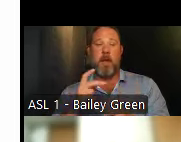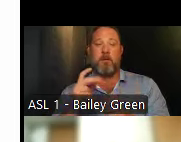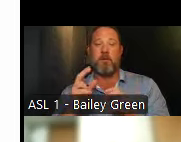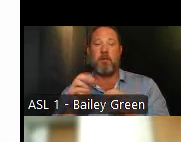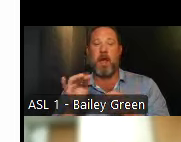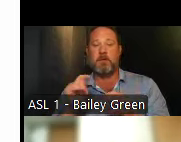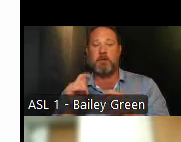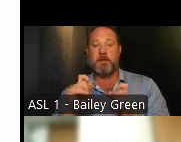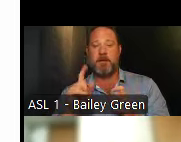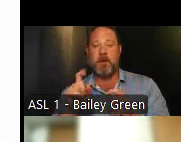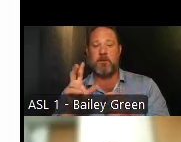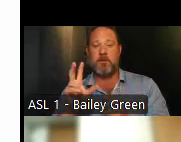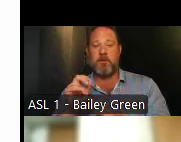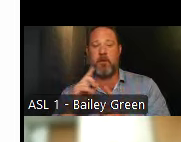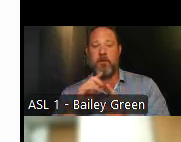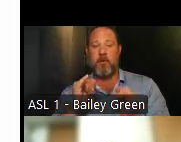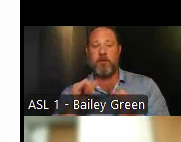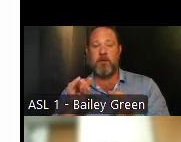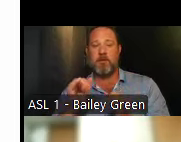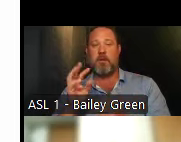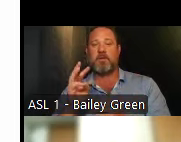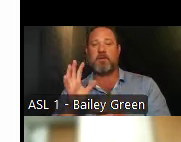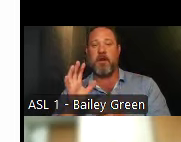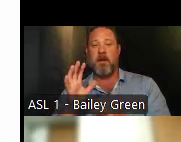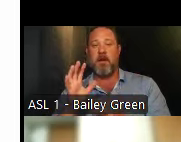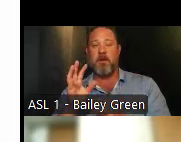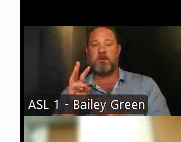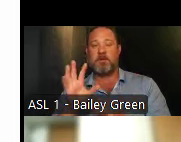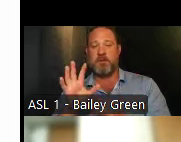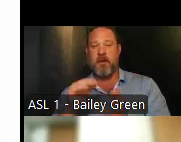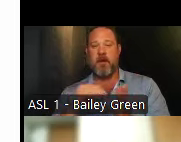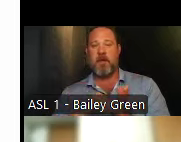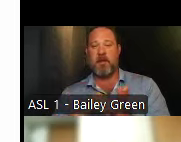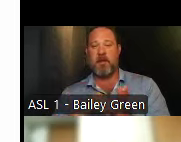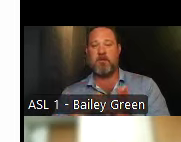at $130,000 for individuals and